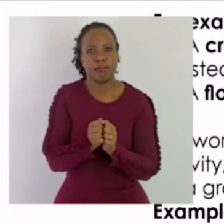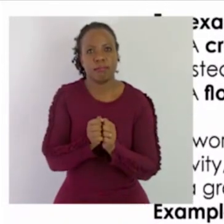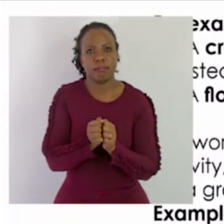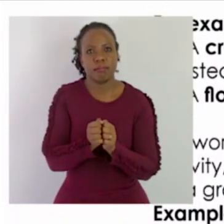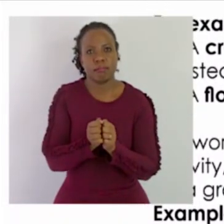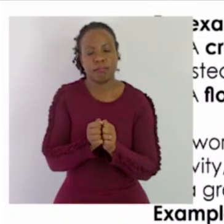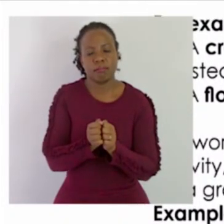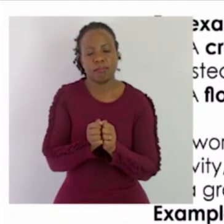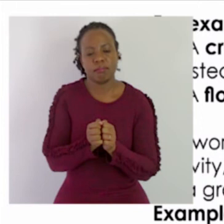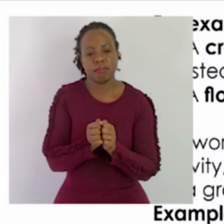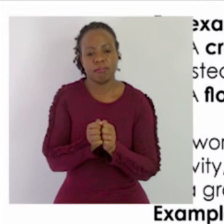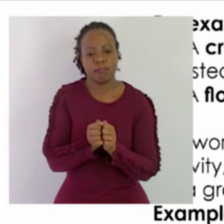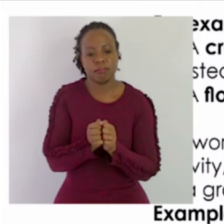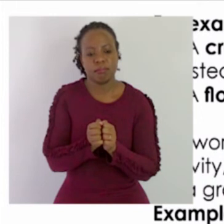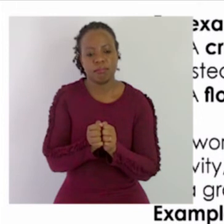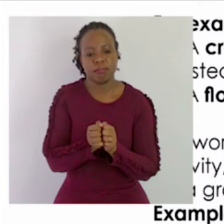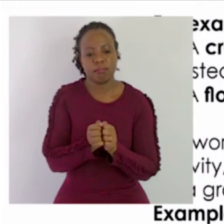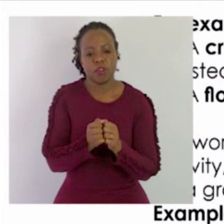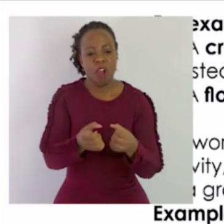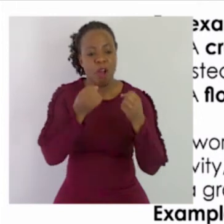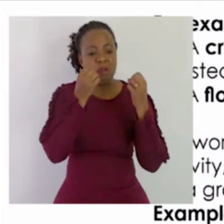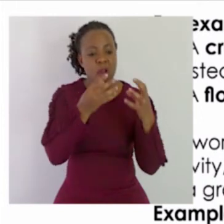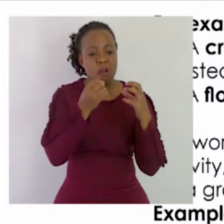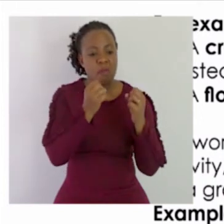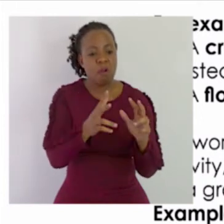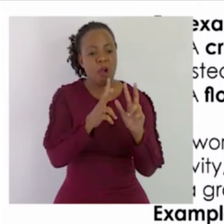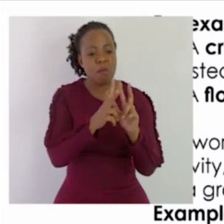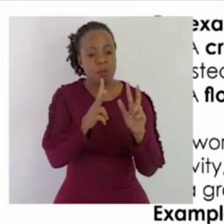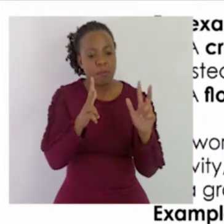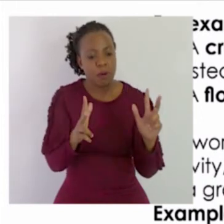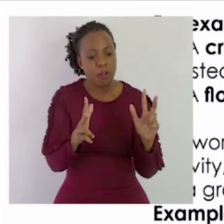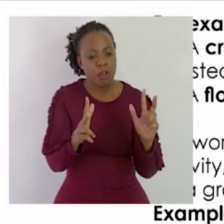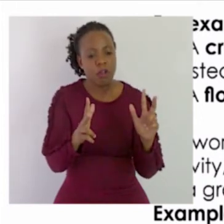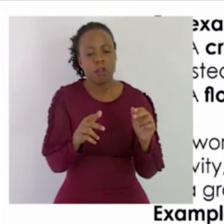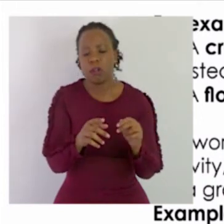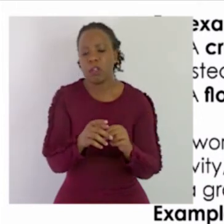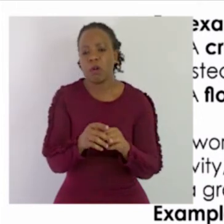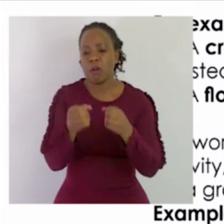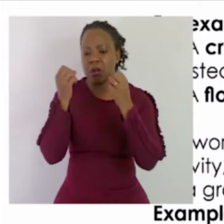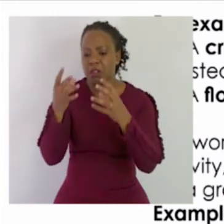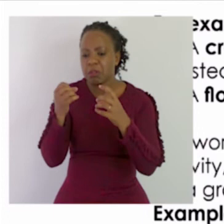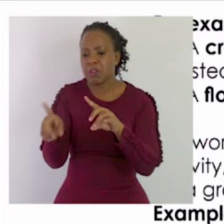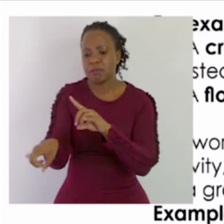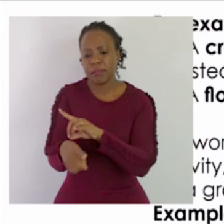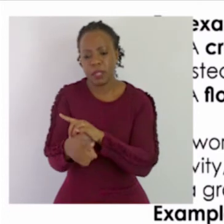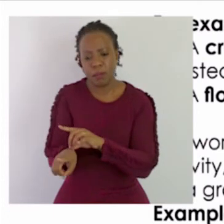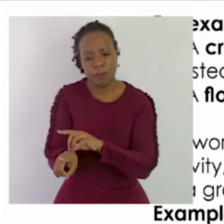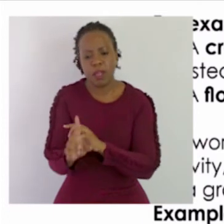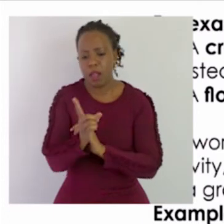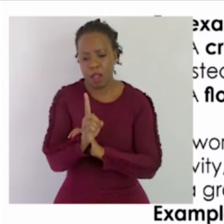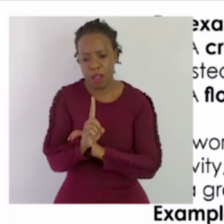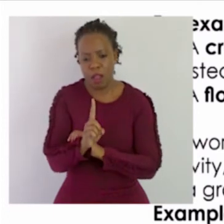to say lots of people sound like a lot of elephants, you